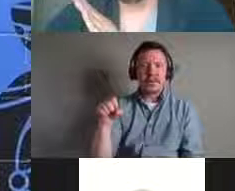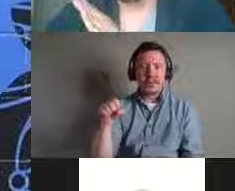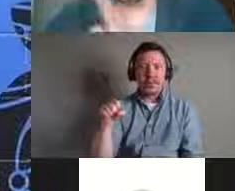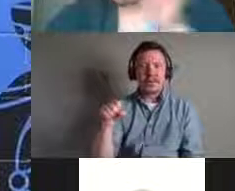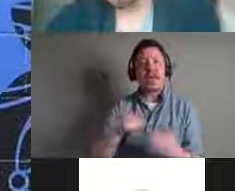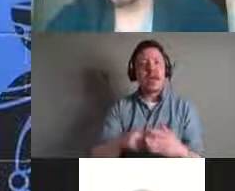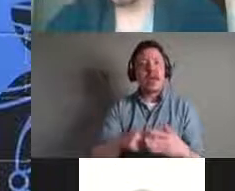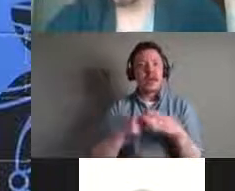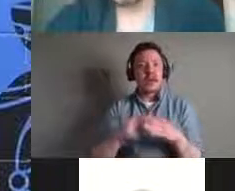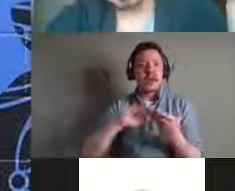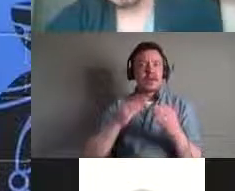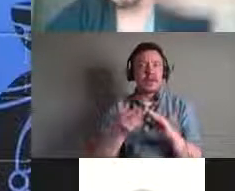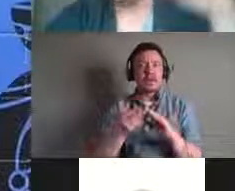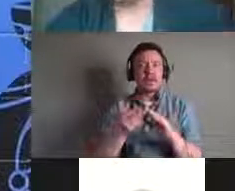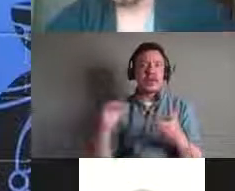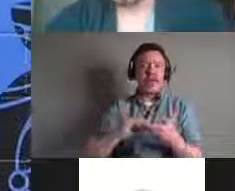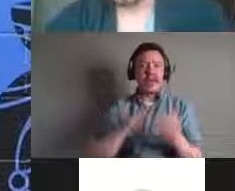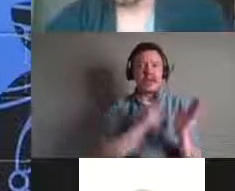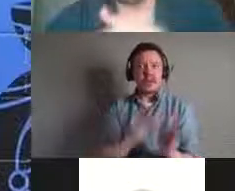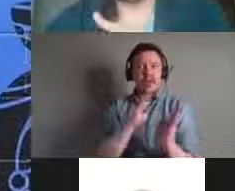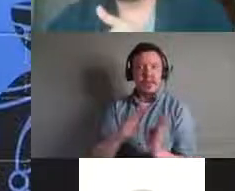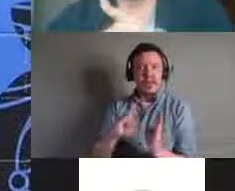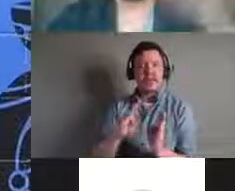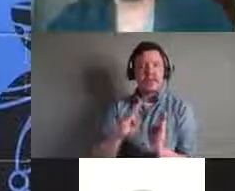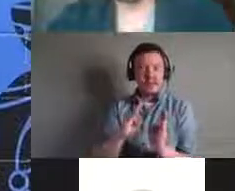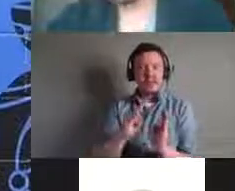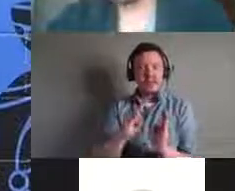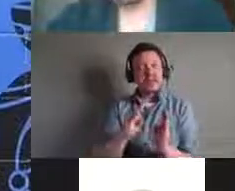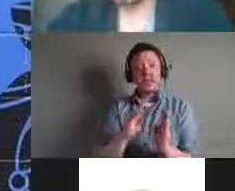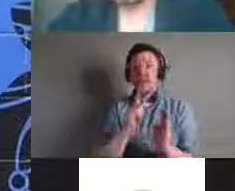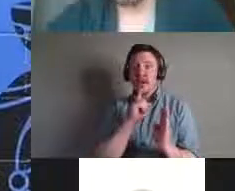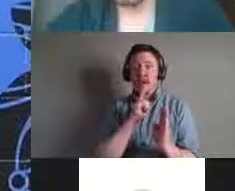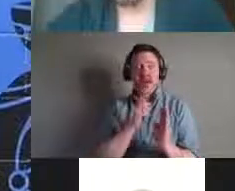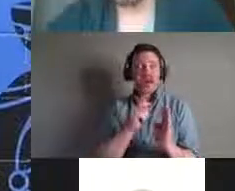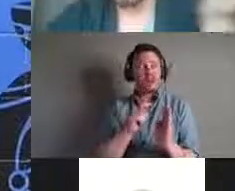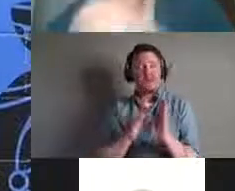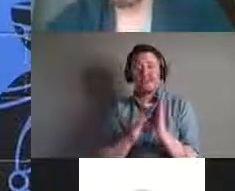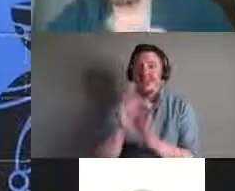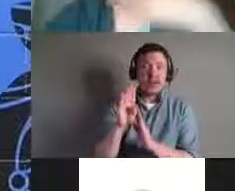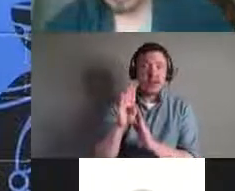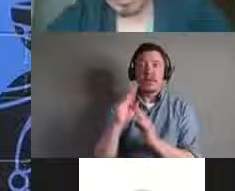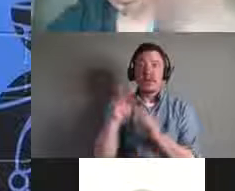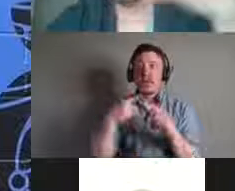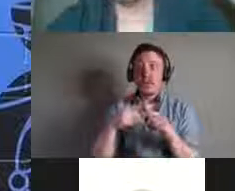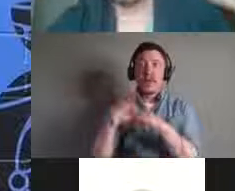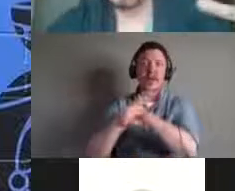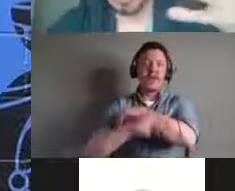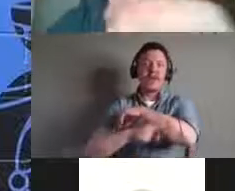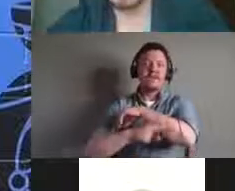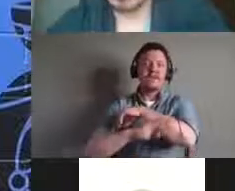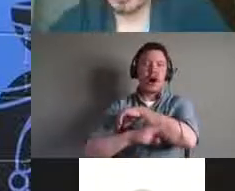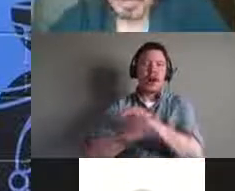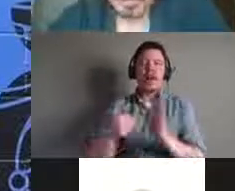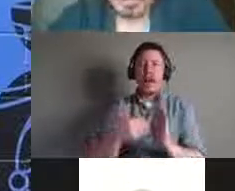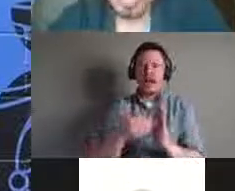beginning the community engagement plan and work that can really take place over the fall. And again, students will be back